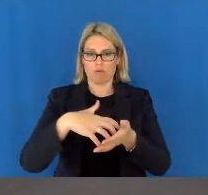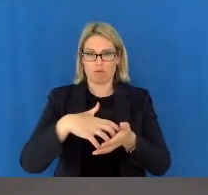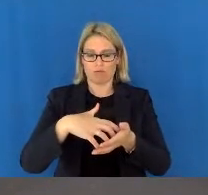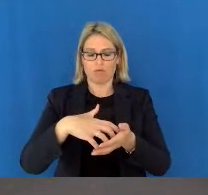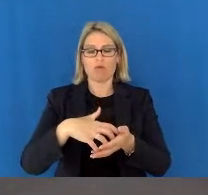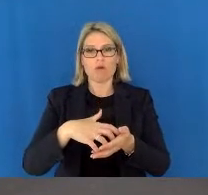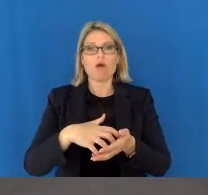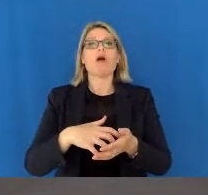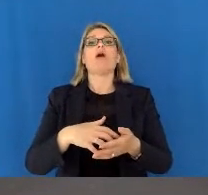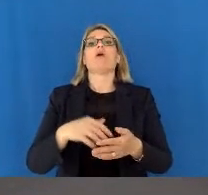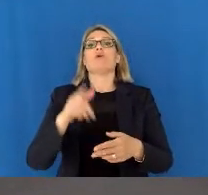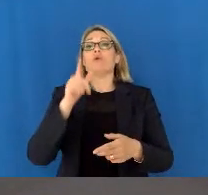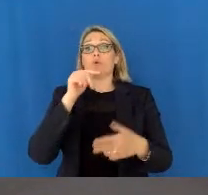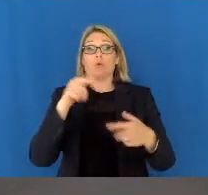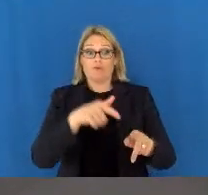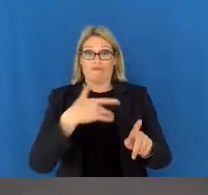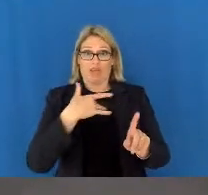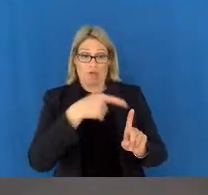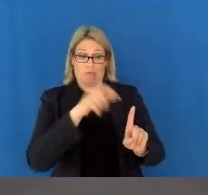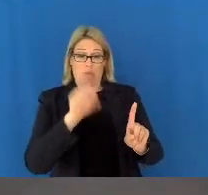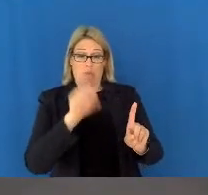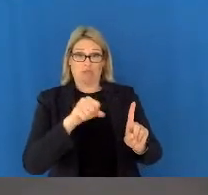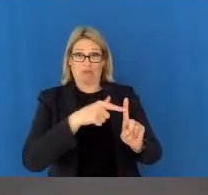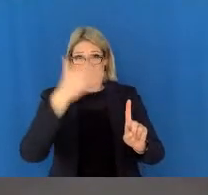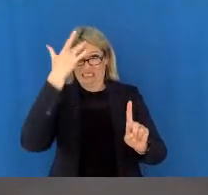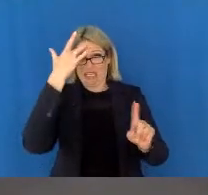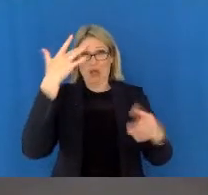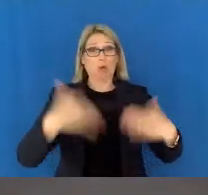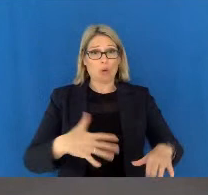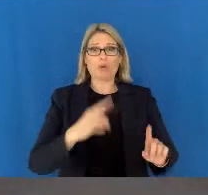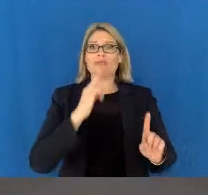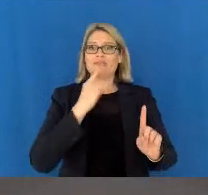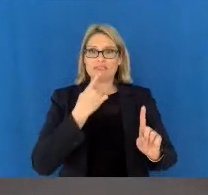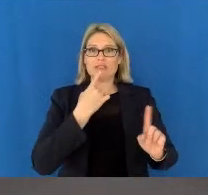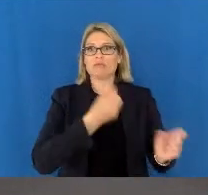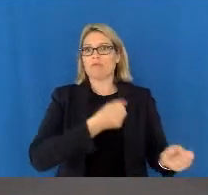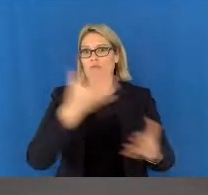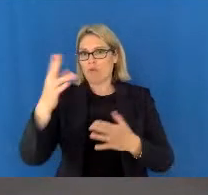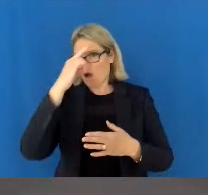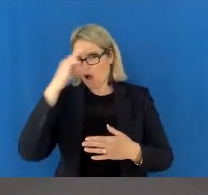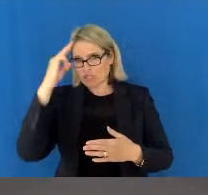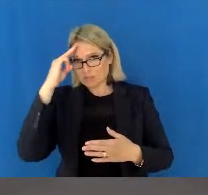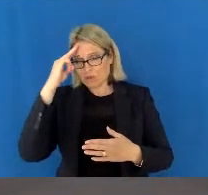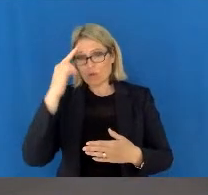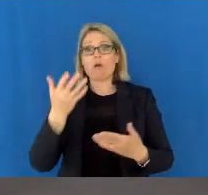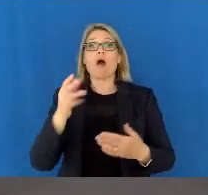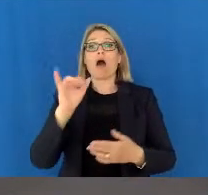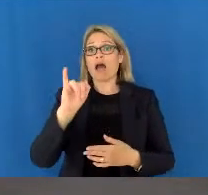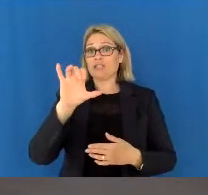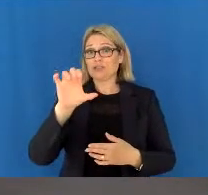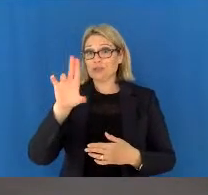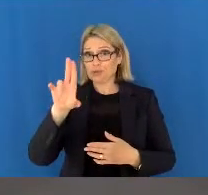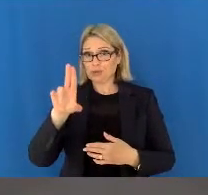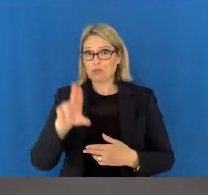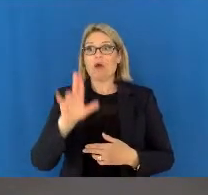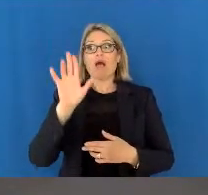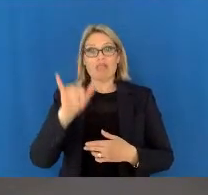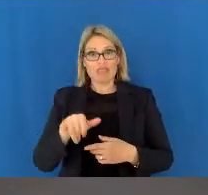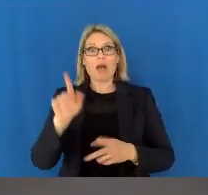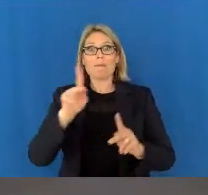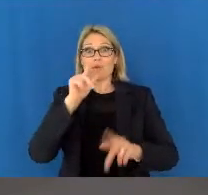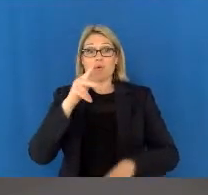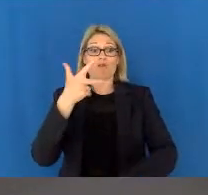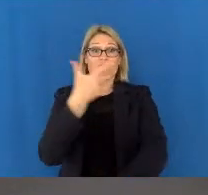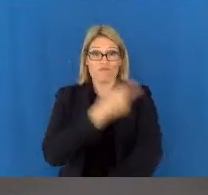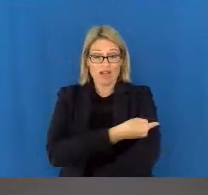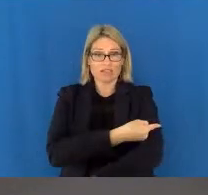a very serious complications or hospitalized or even in the intensive care. Those that are vaccinated